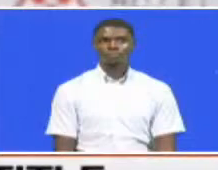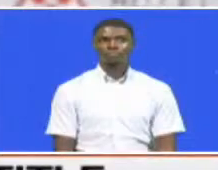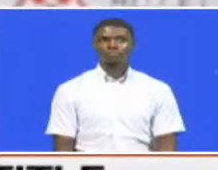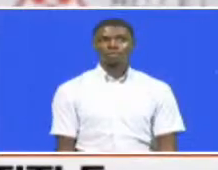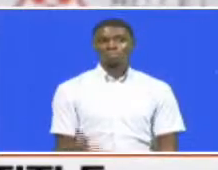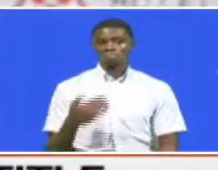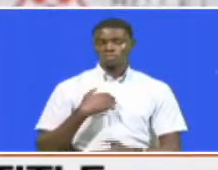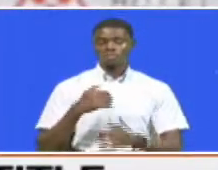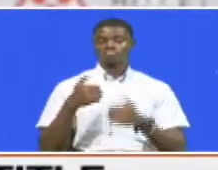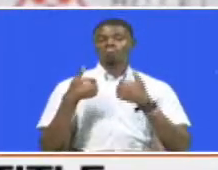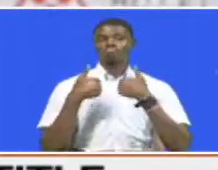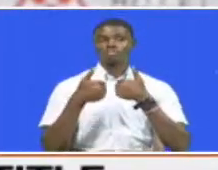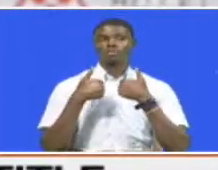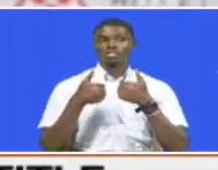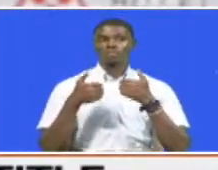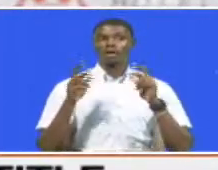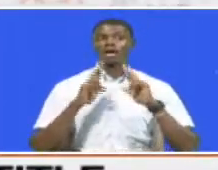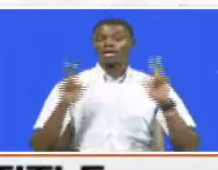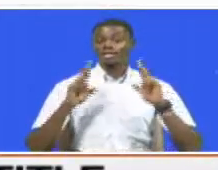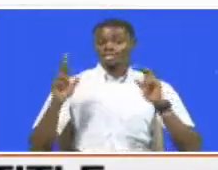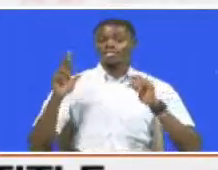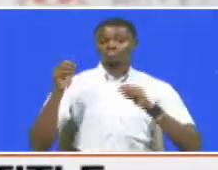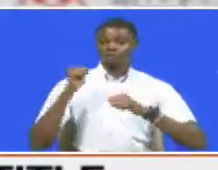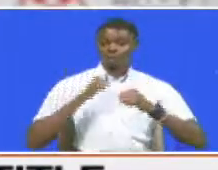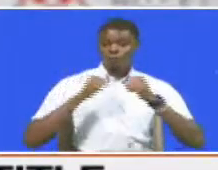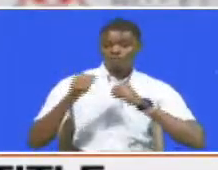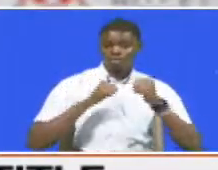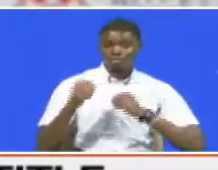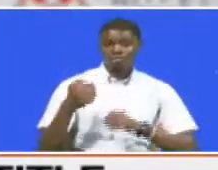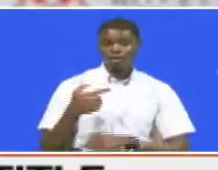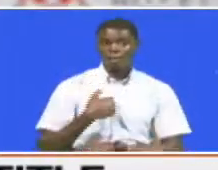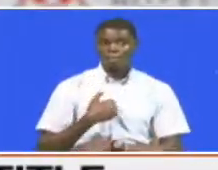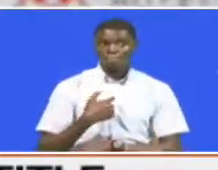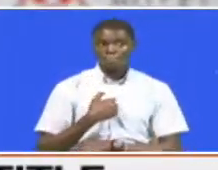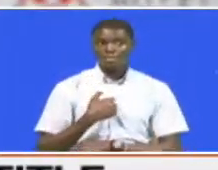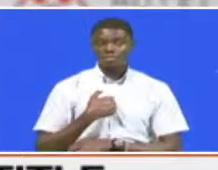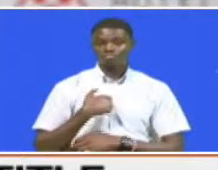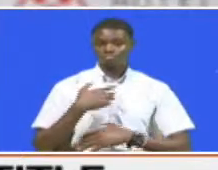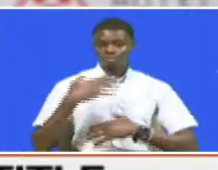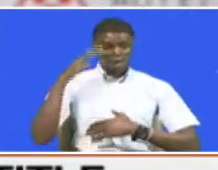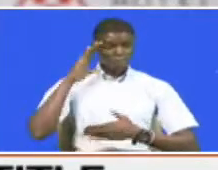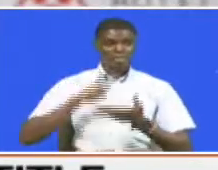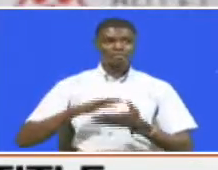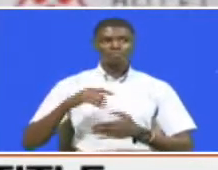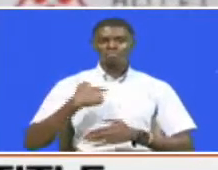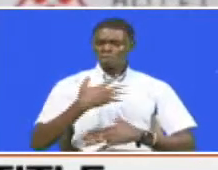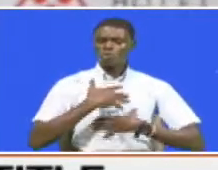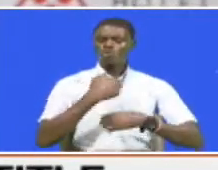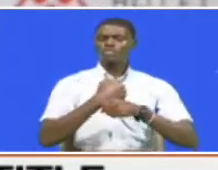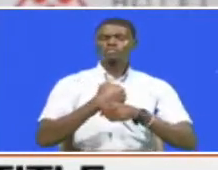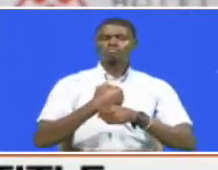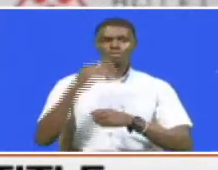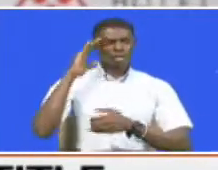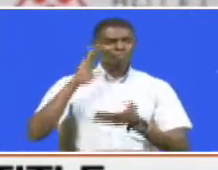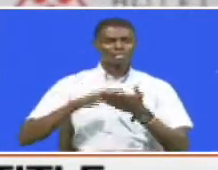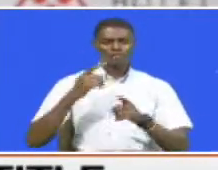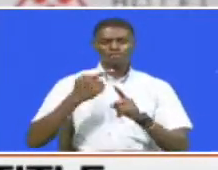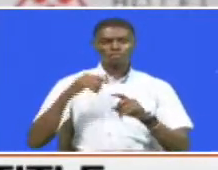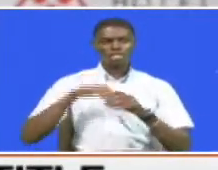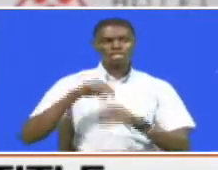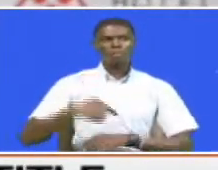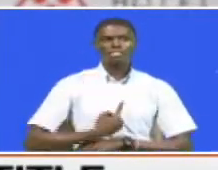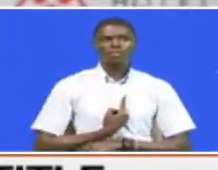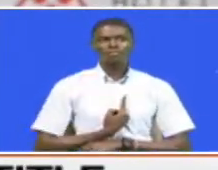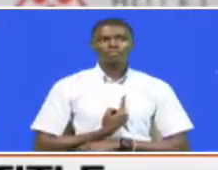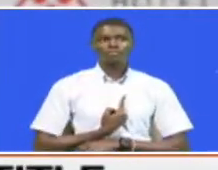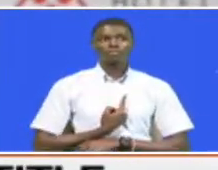niko sawa na niko tayari kwa kupikana. Mimi najiamini ni ile kitu nachitoa kutoka ndani ya moyo. Ring